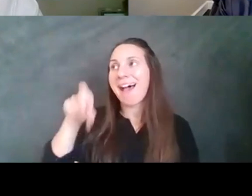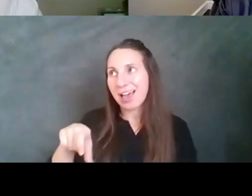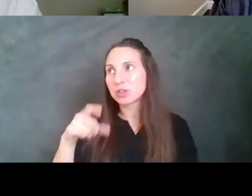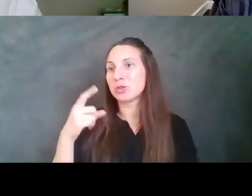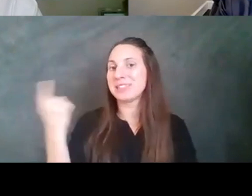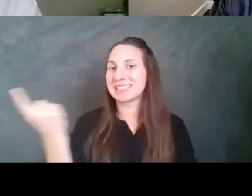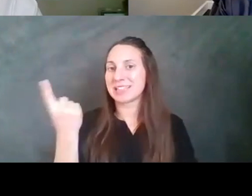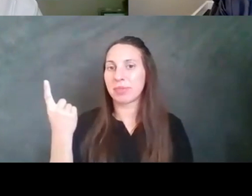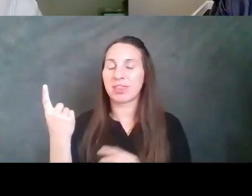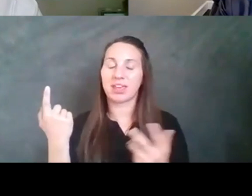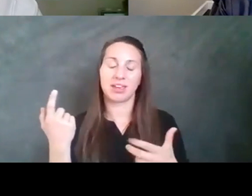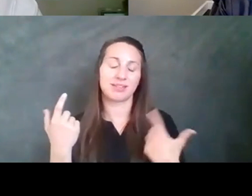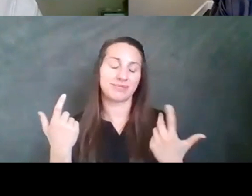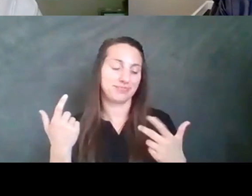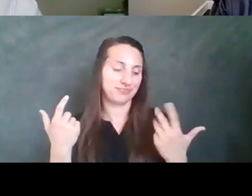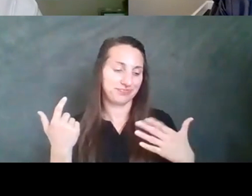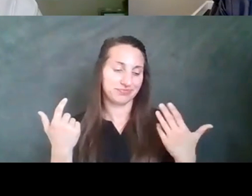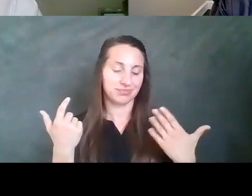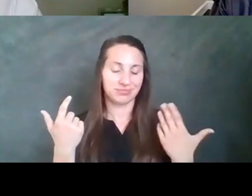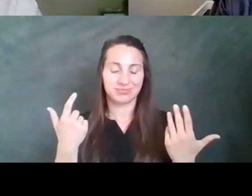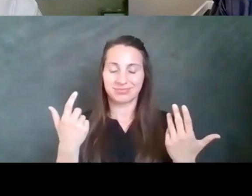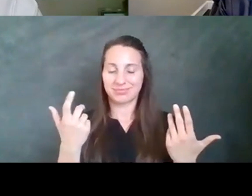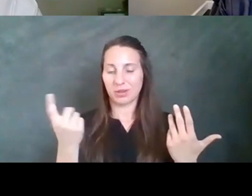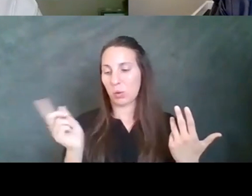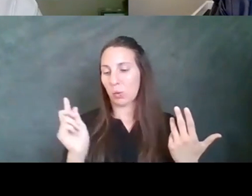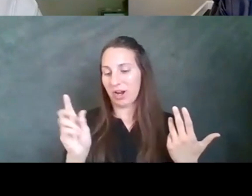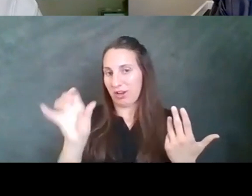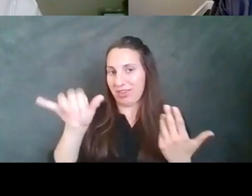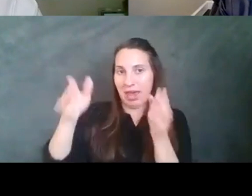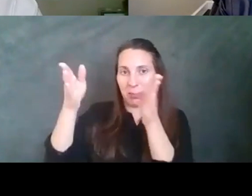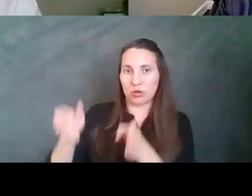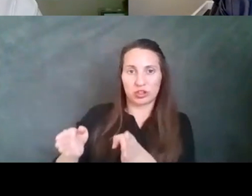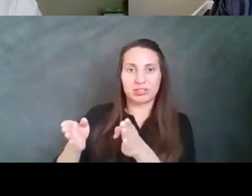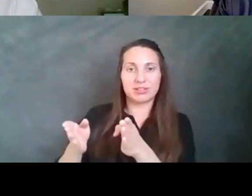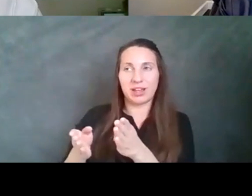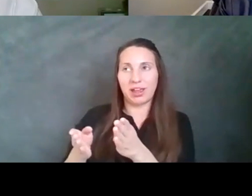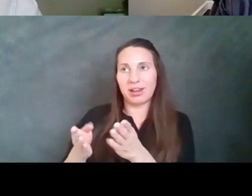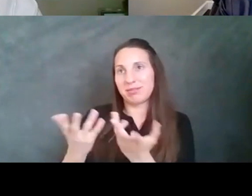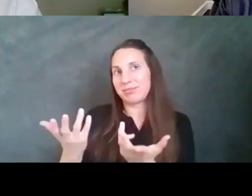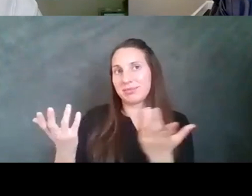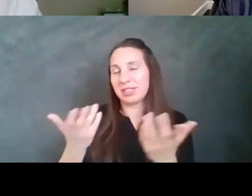where that person would